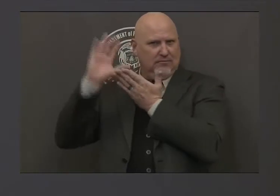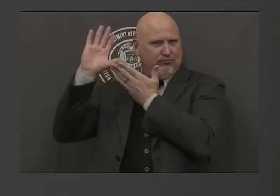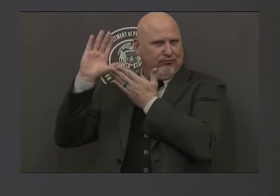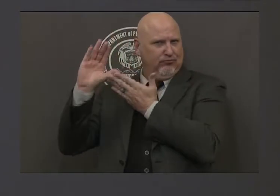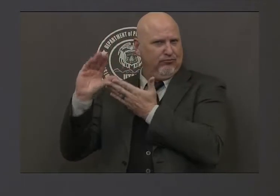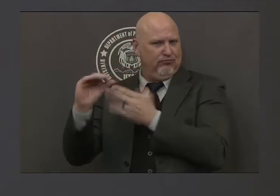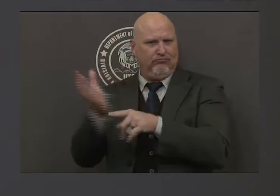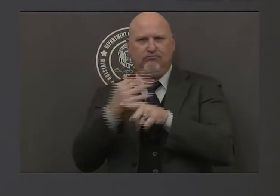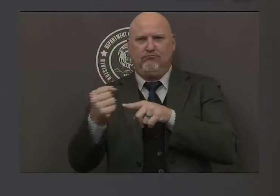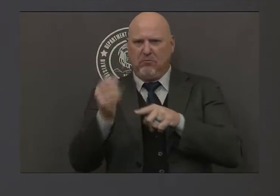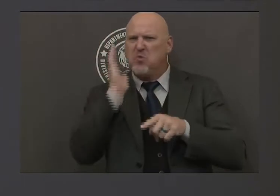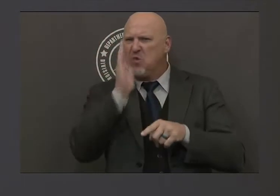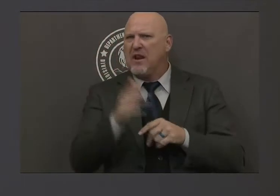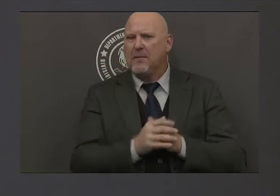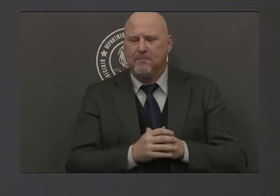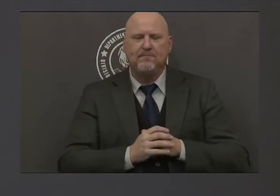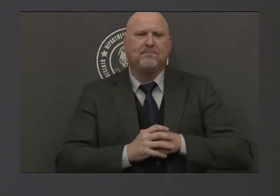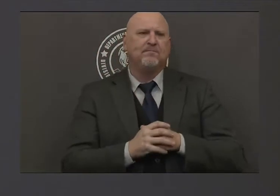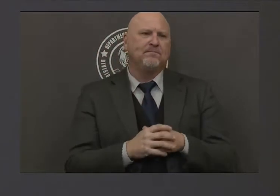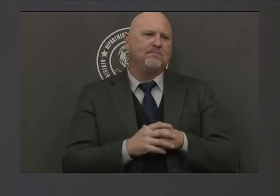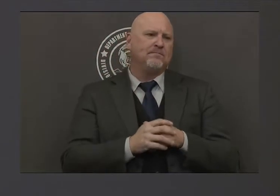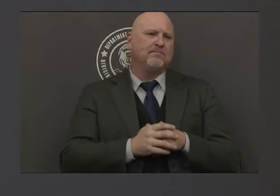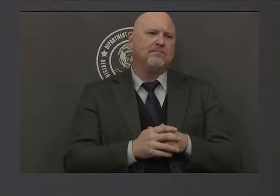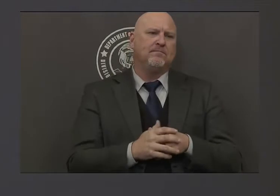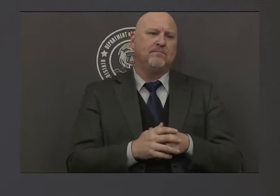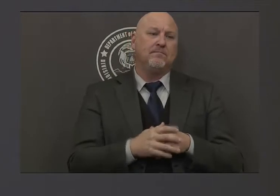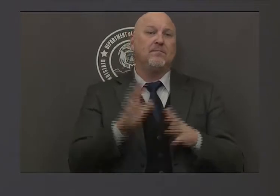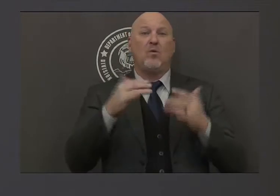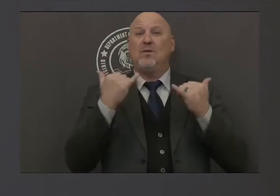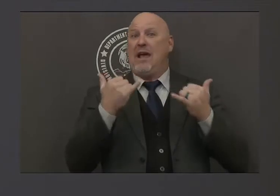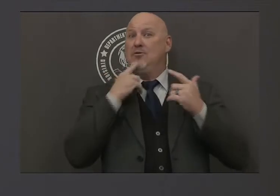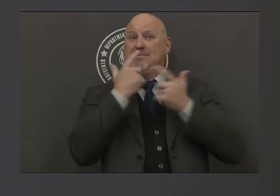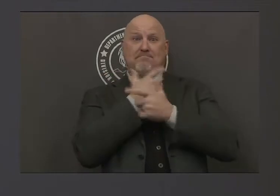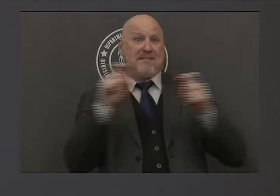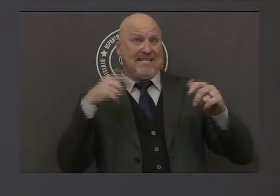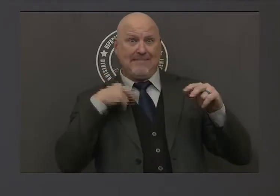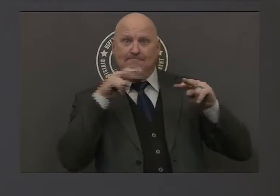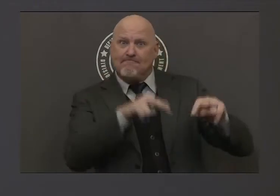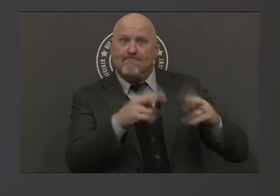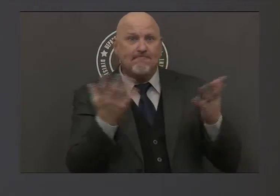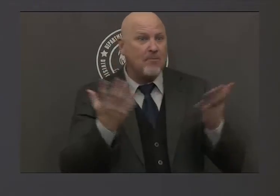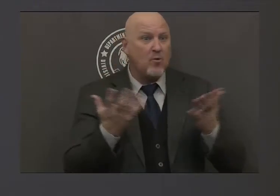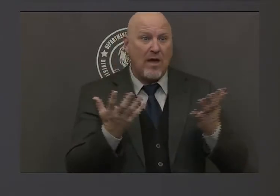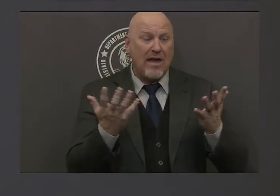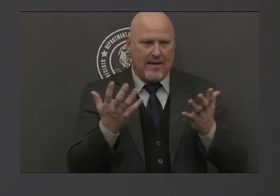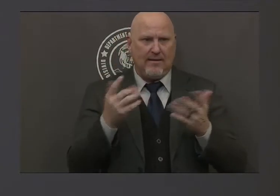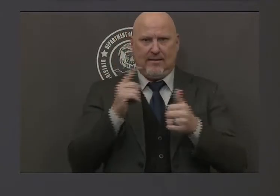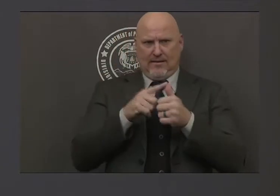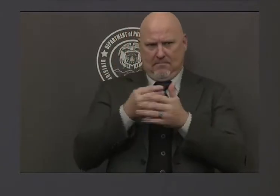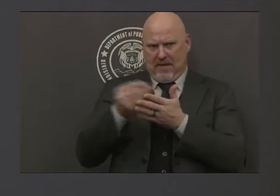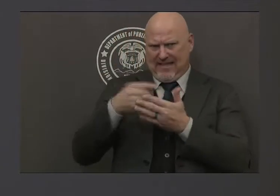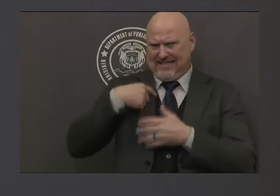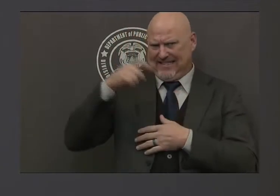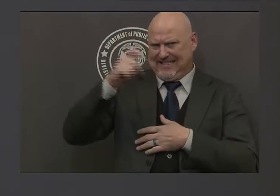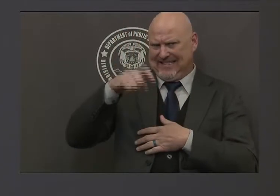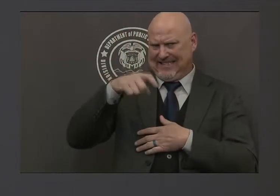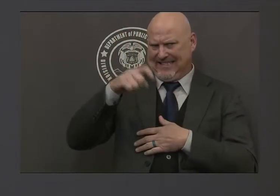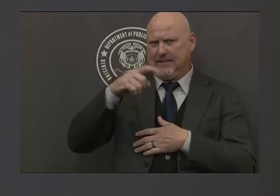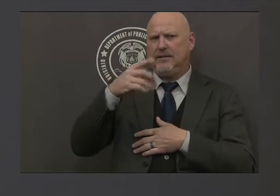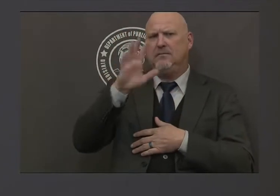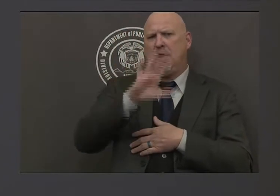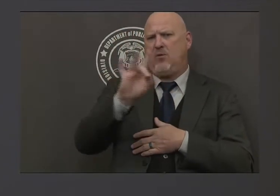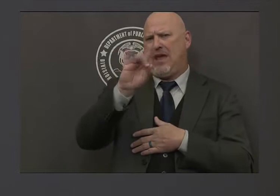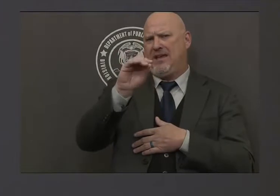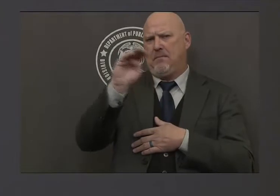December. Big ticket items that we are in the process of spending that money on include about $80 million for